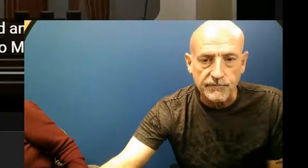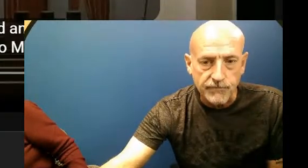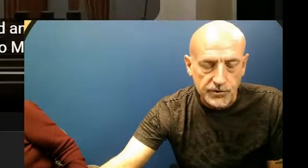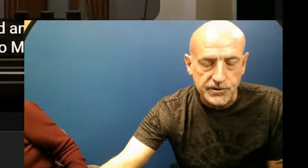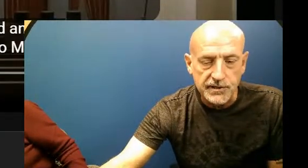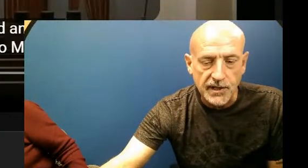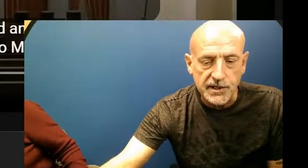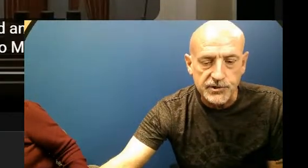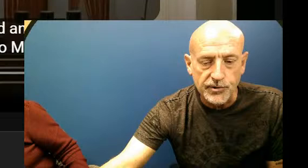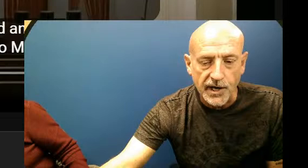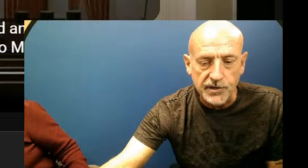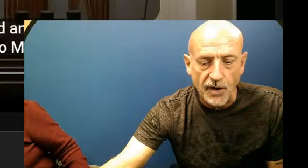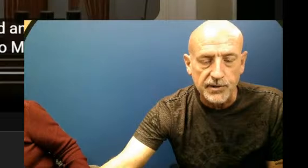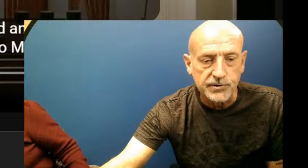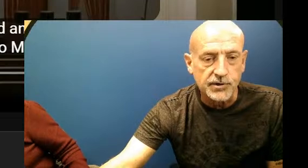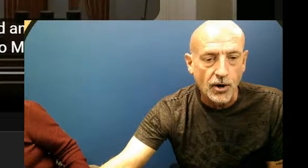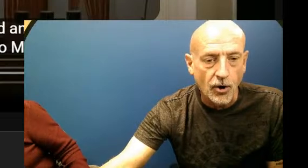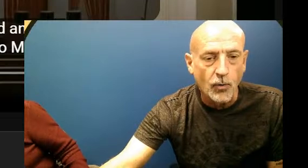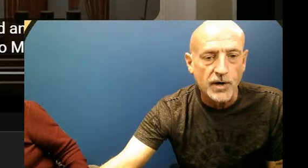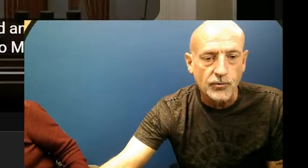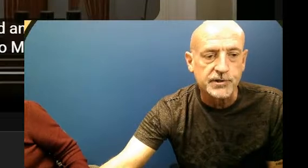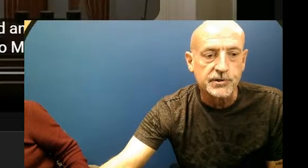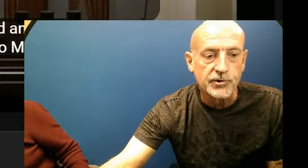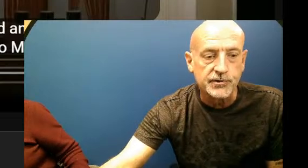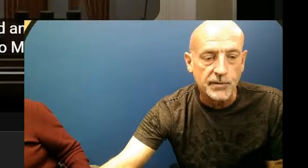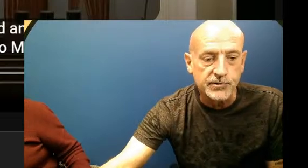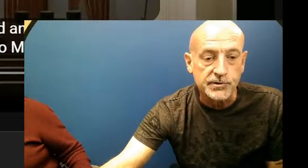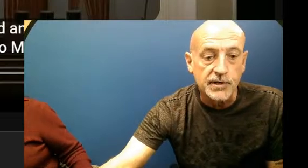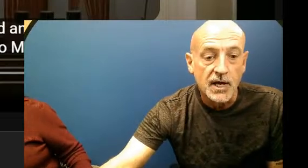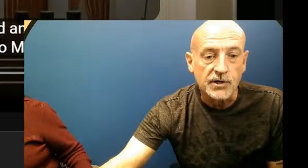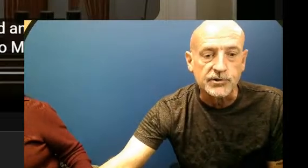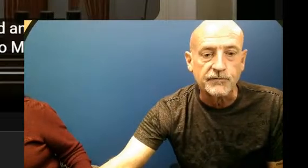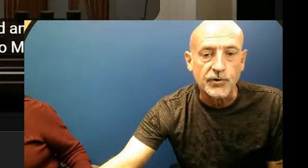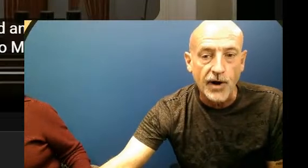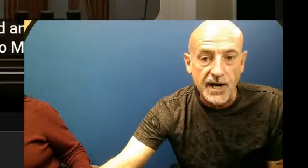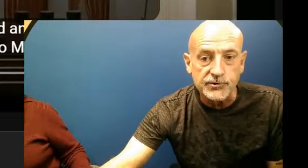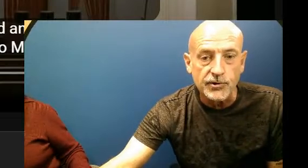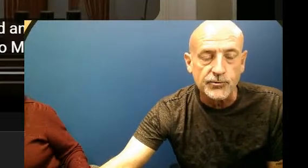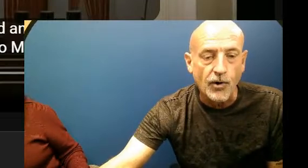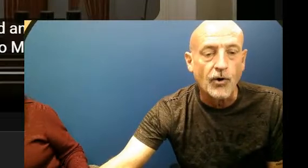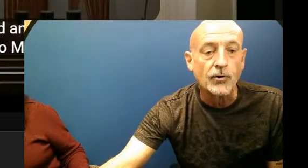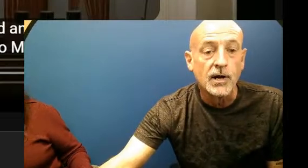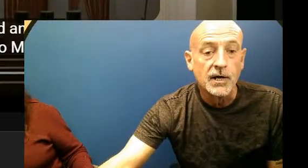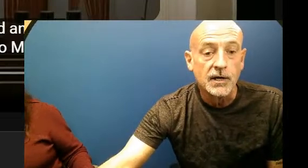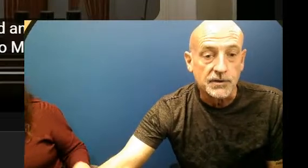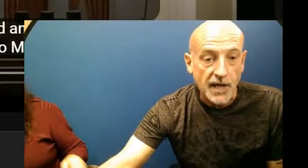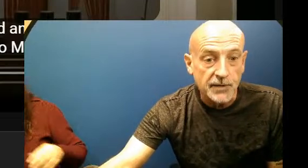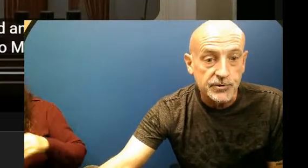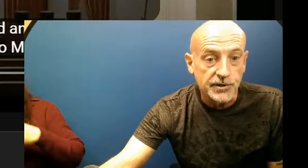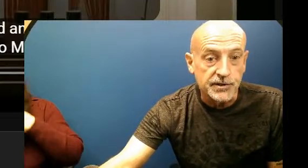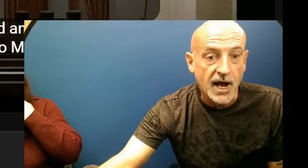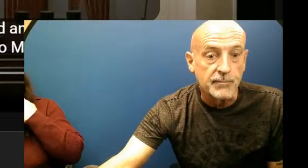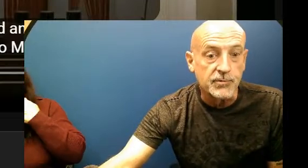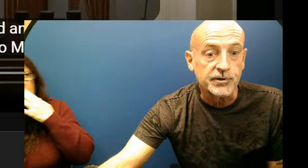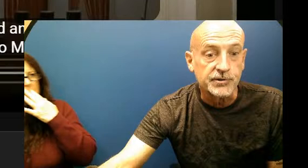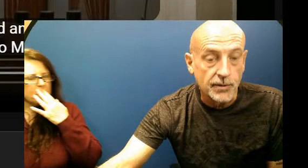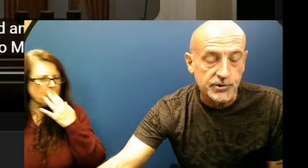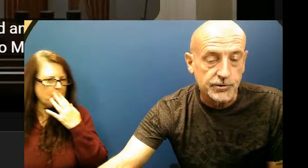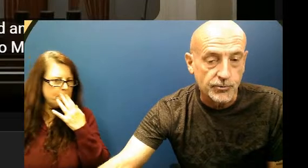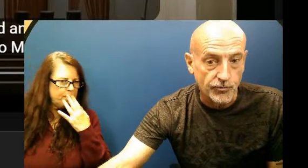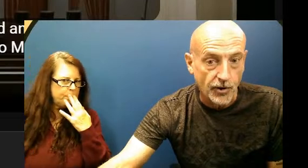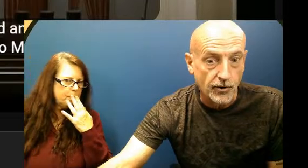thing. The first thing they teach you in economics is always question your assumptions, because if your answer is wrong, 90%